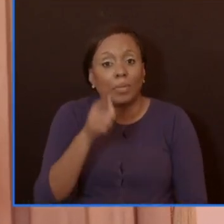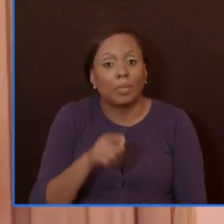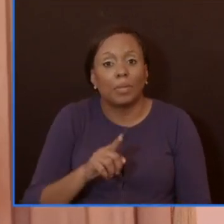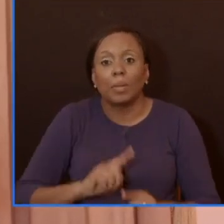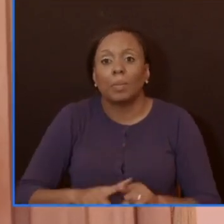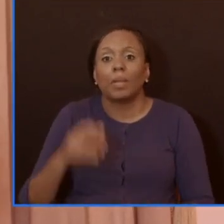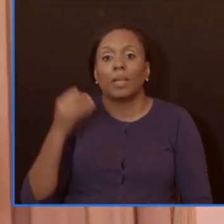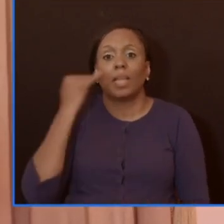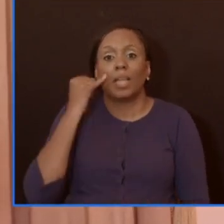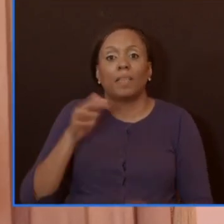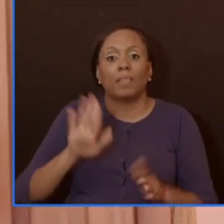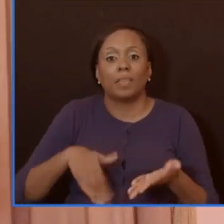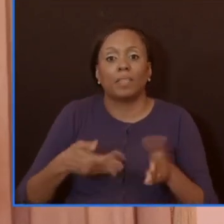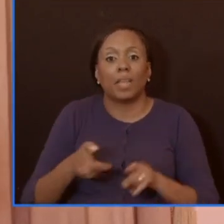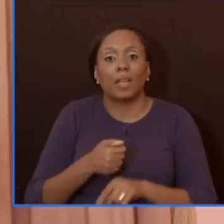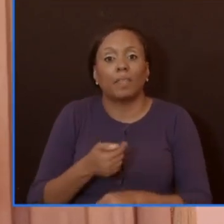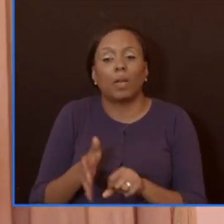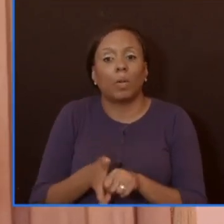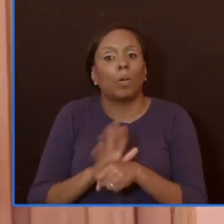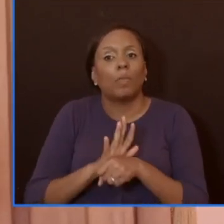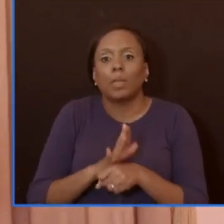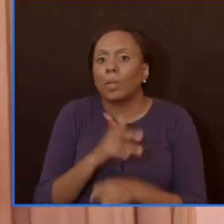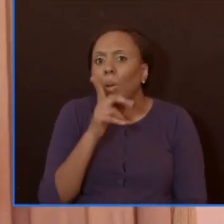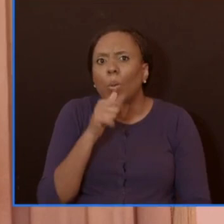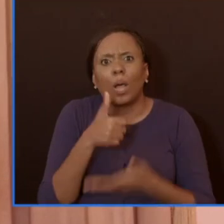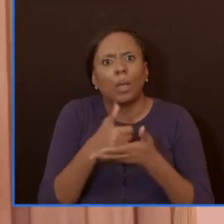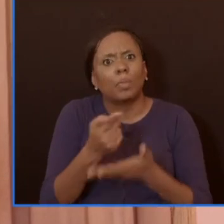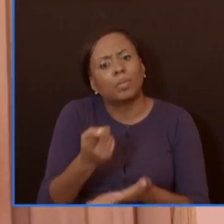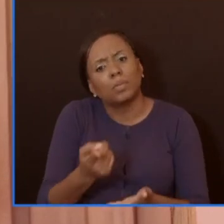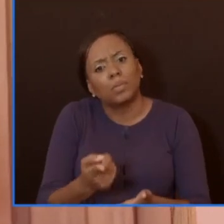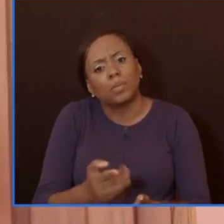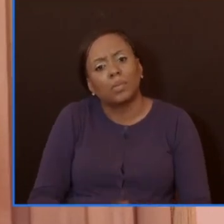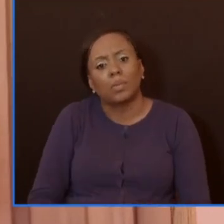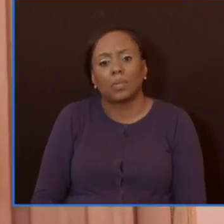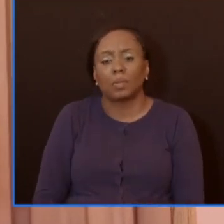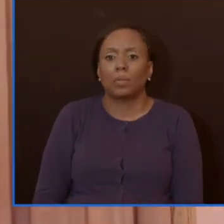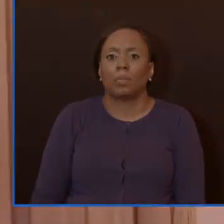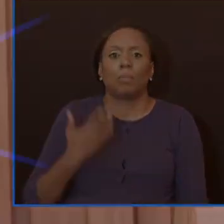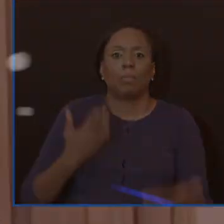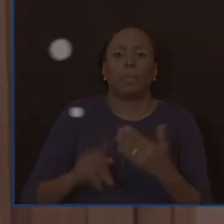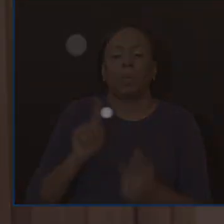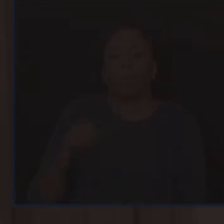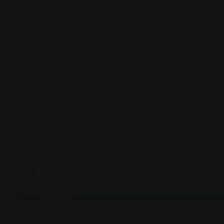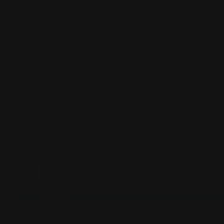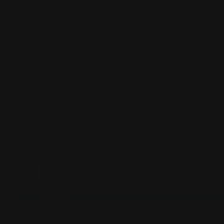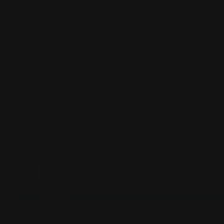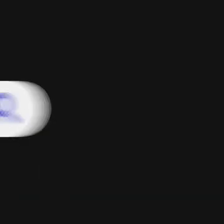you die from COVID, I'm not sure who's going to, other than the normal welfare services.